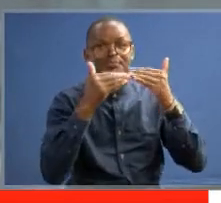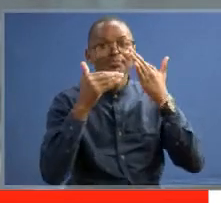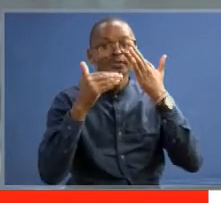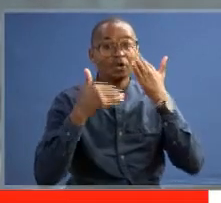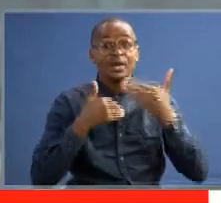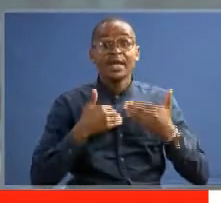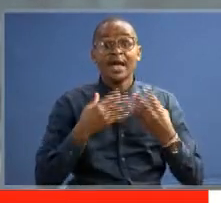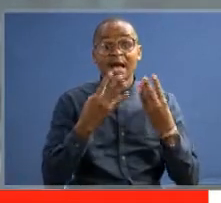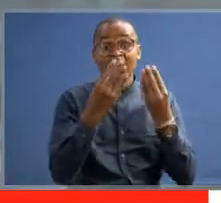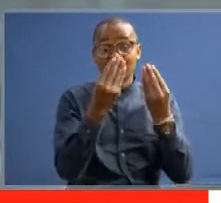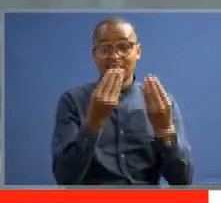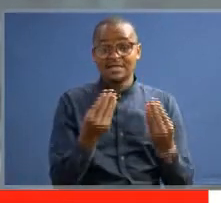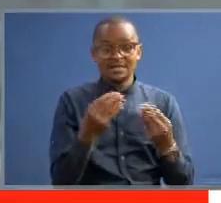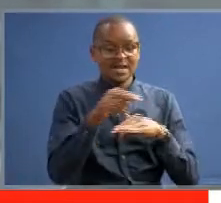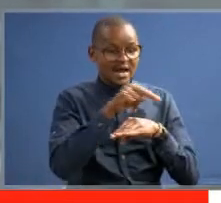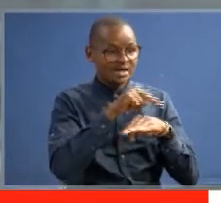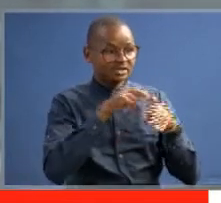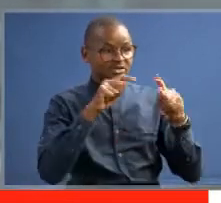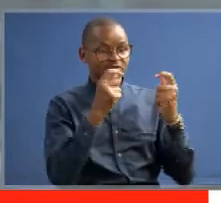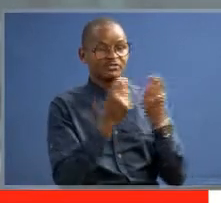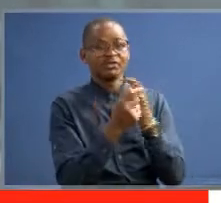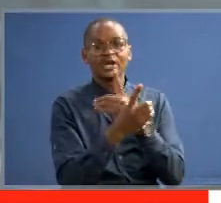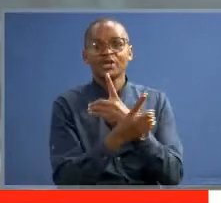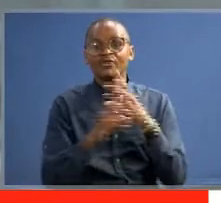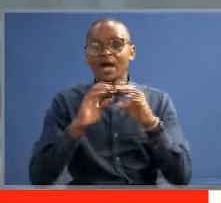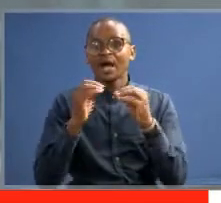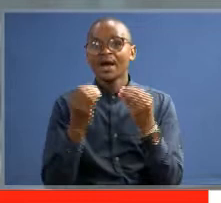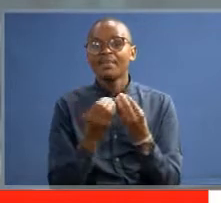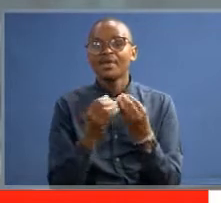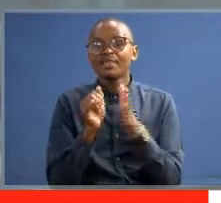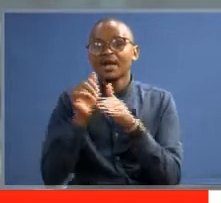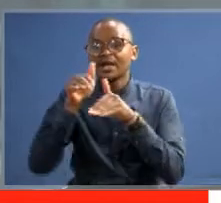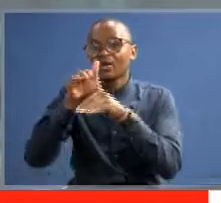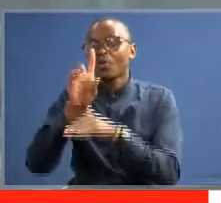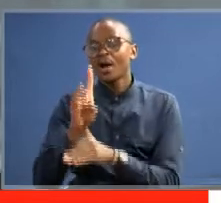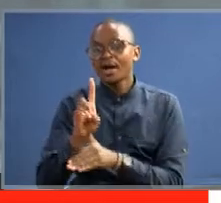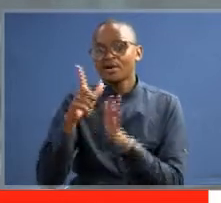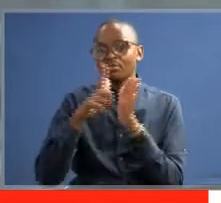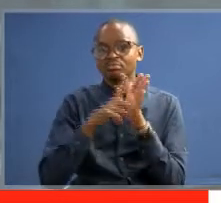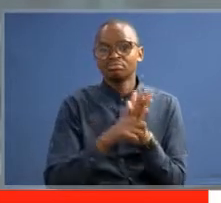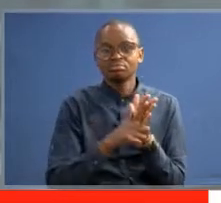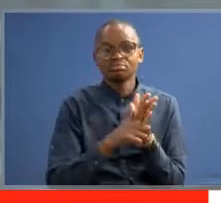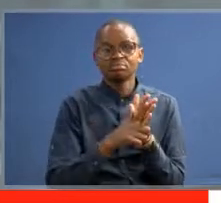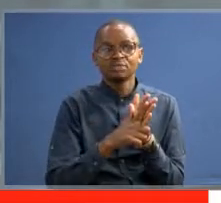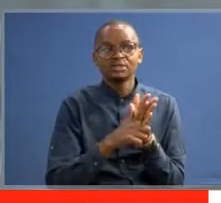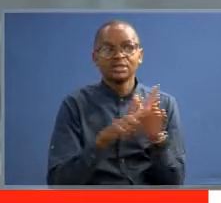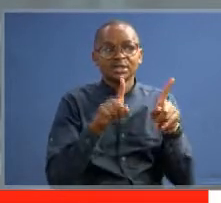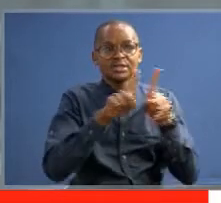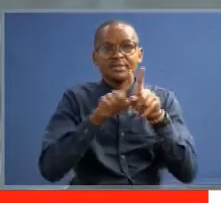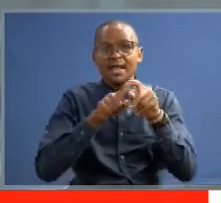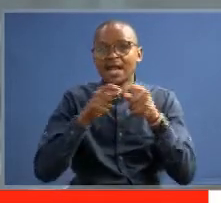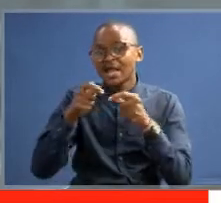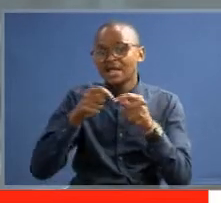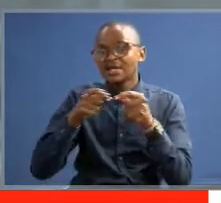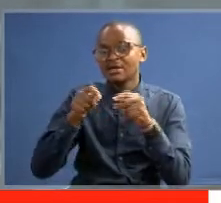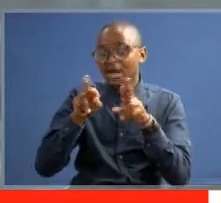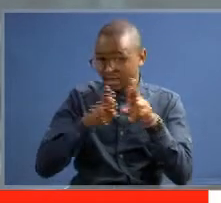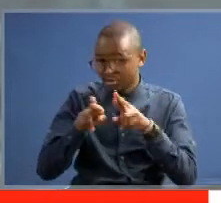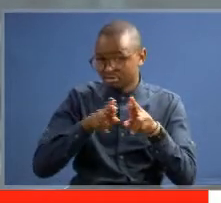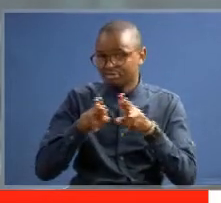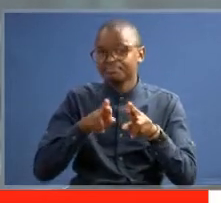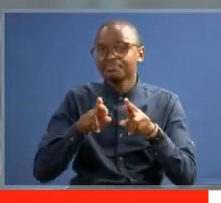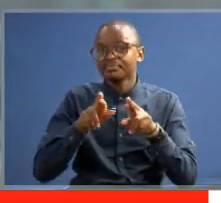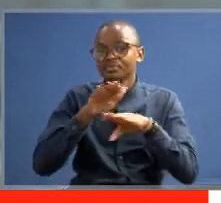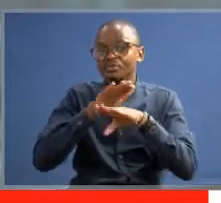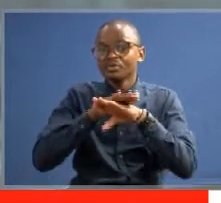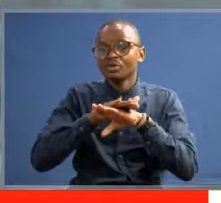have easy running, whether it's the right national team and right different organizations that are guided by one law and then the same regulations. Yes. I know